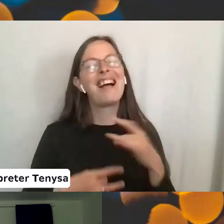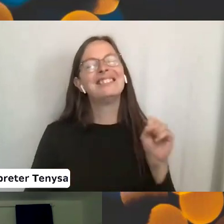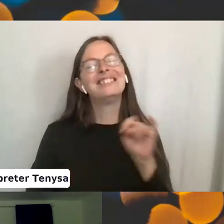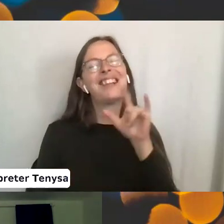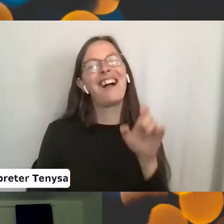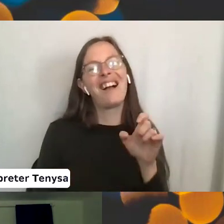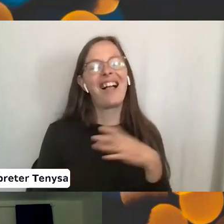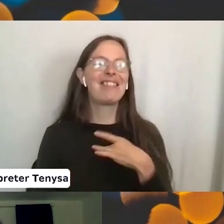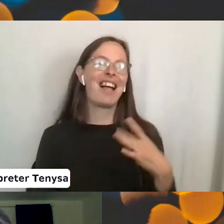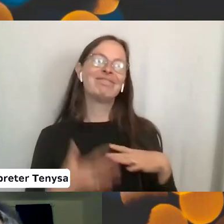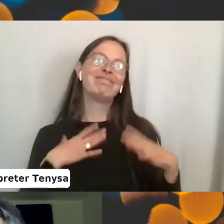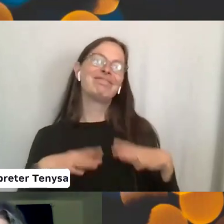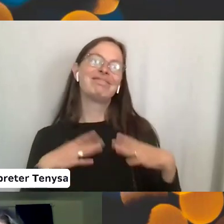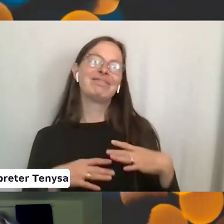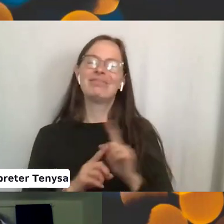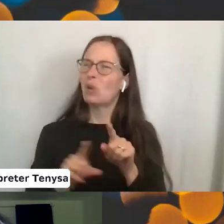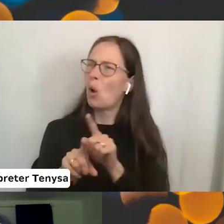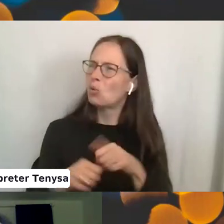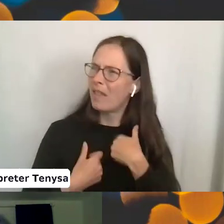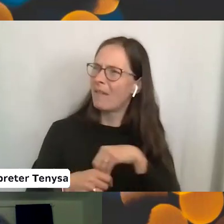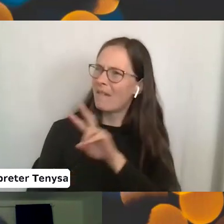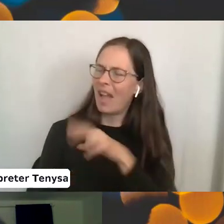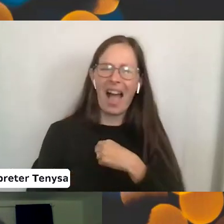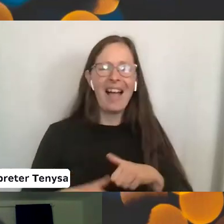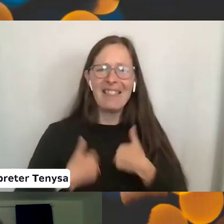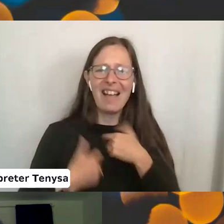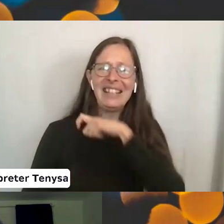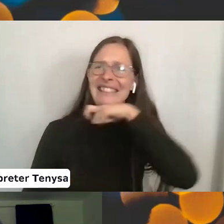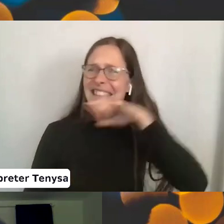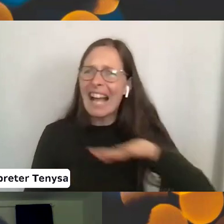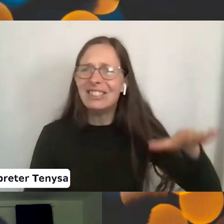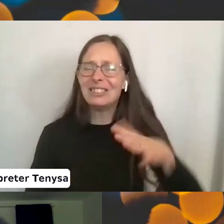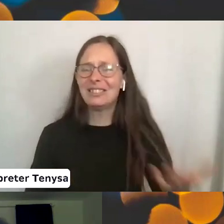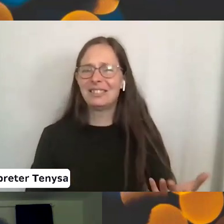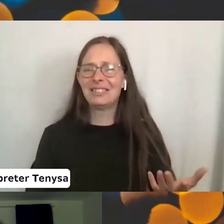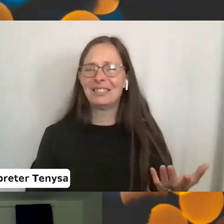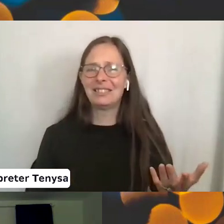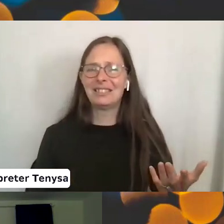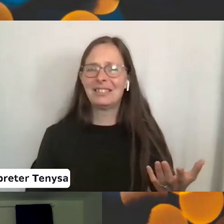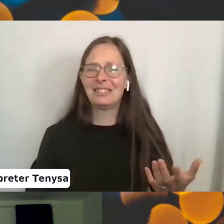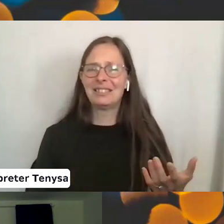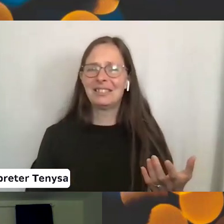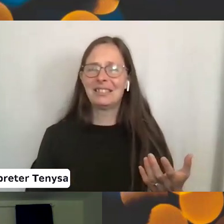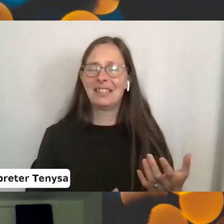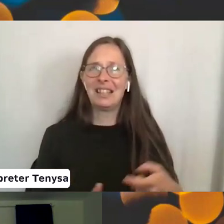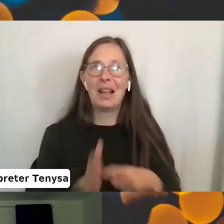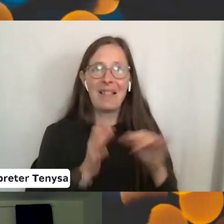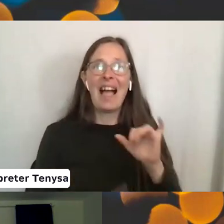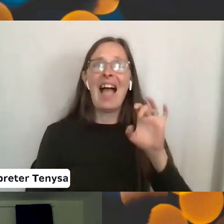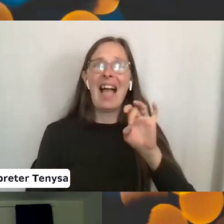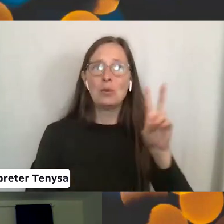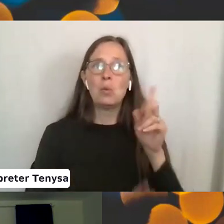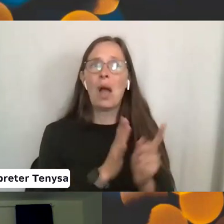style and fashion. But you also live in Vancouver. I live in the middle of the desert. So it takes me 82 hours to